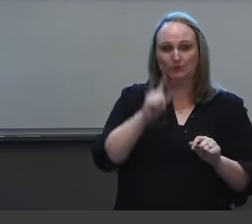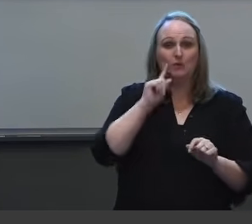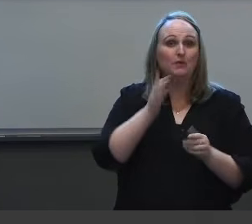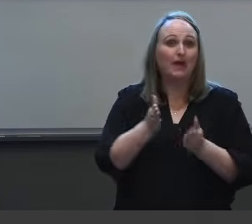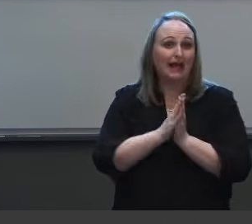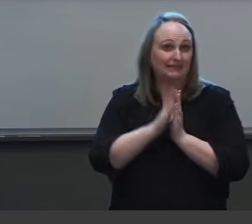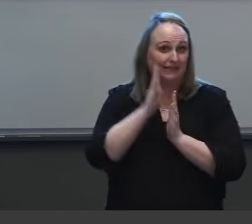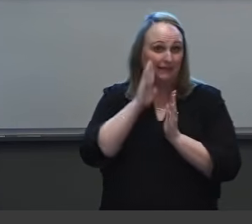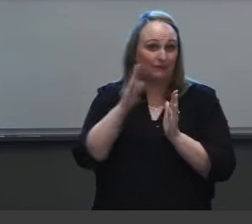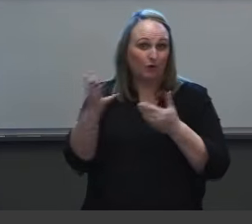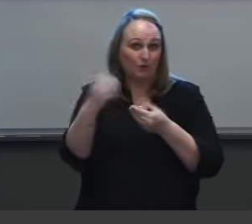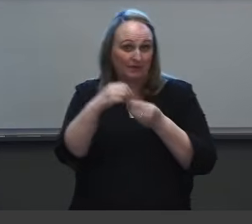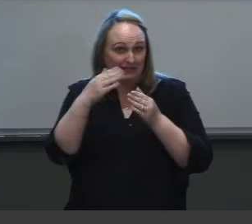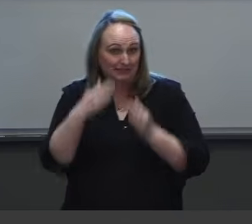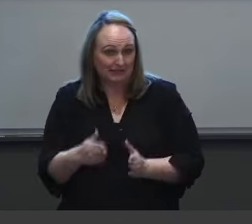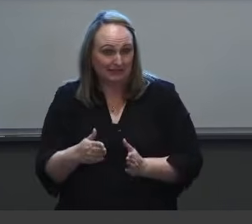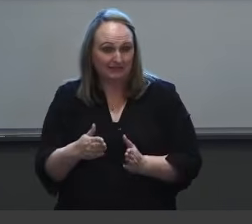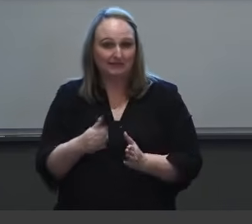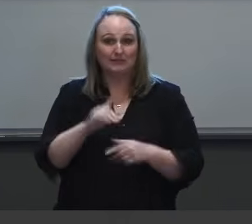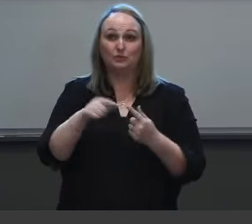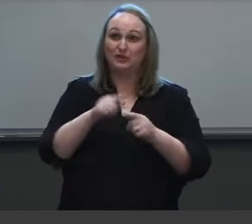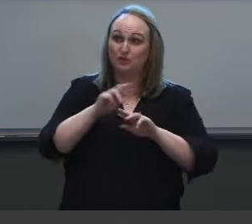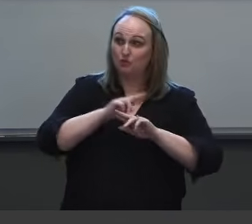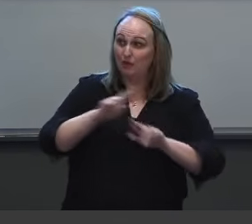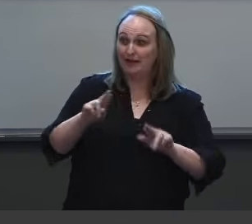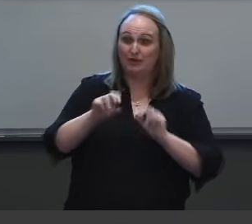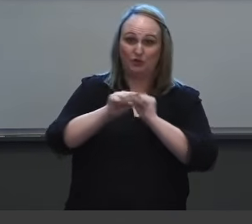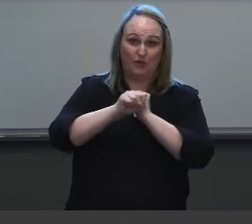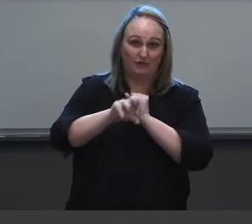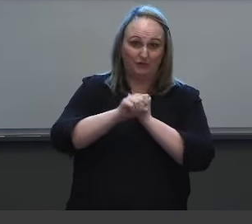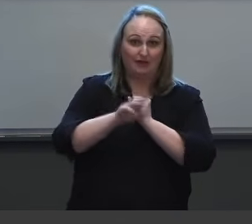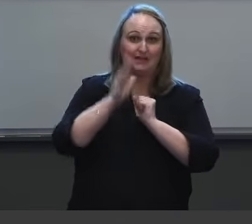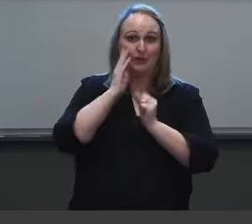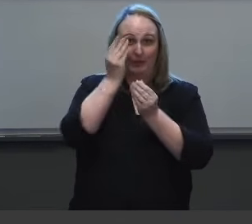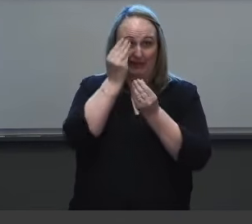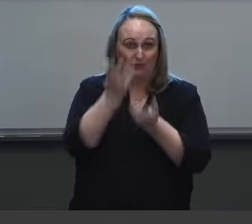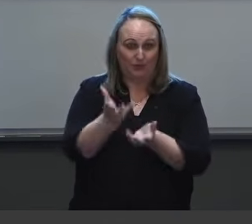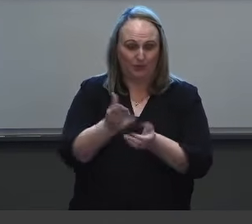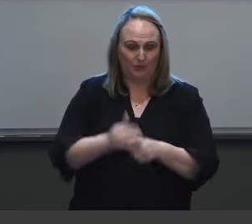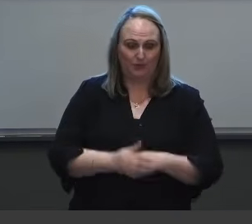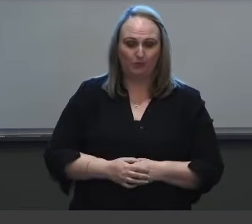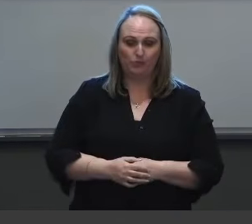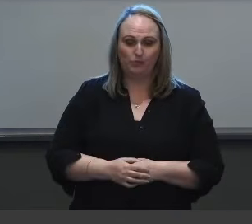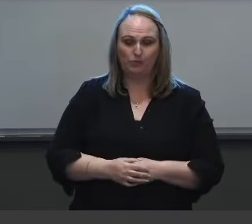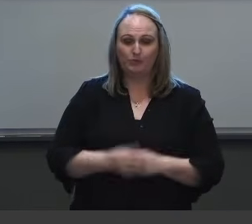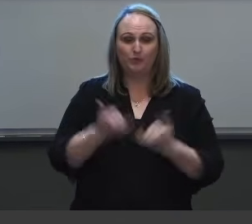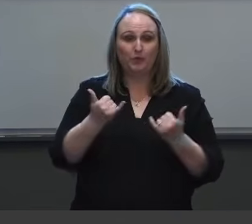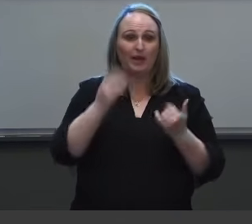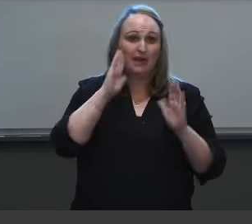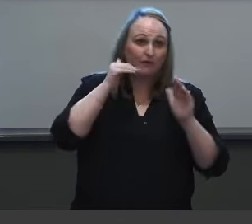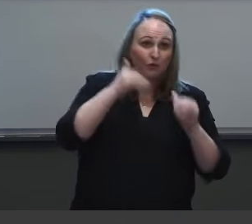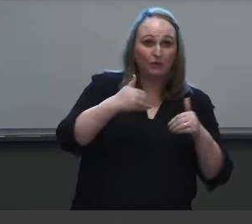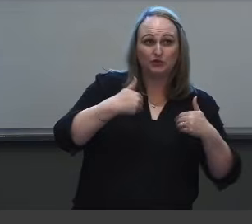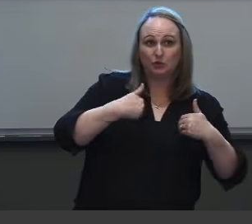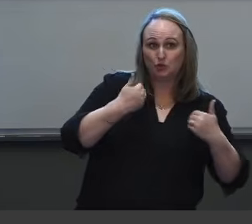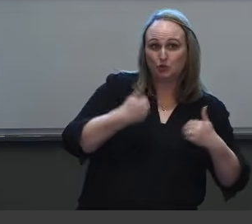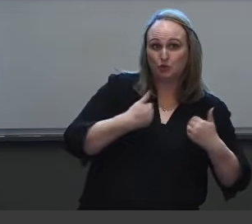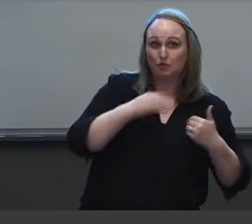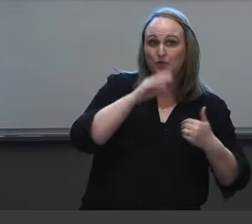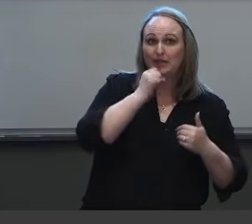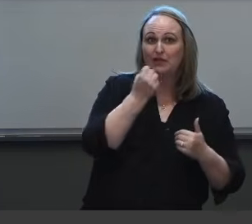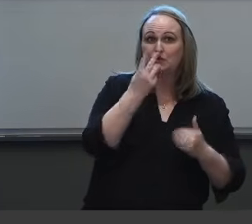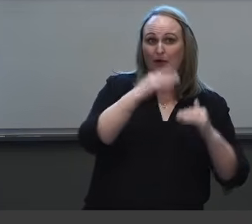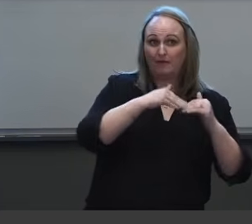know when this study is ready to advertise. Right now we're focusing on youth and adults, youth aged 12 and